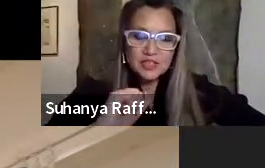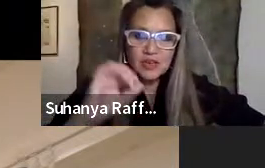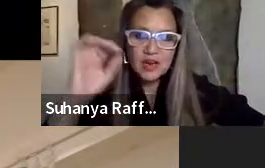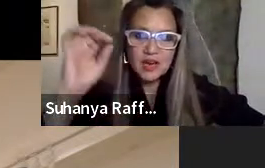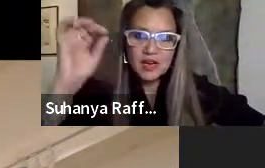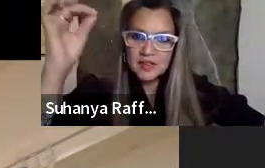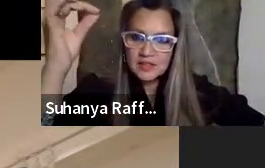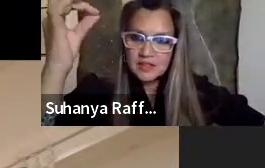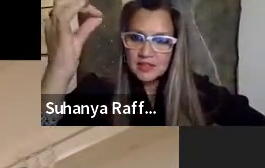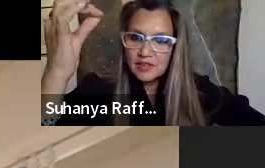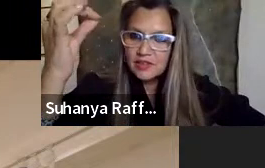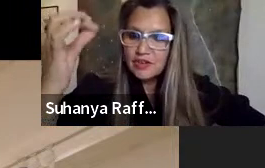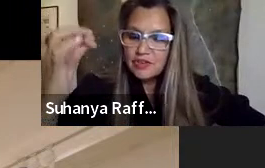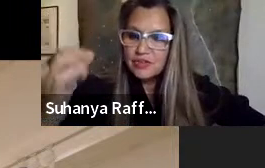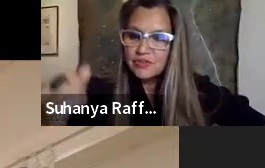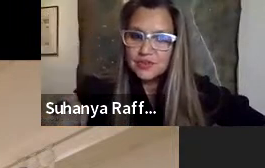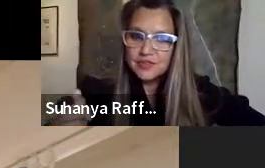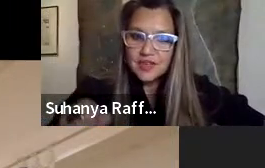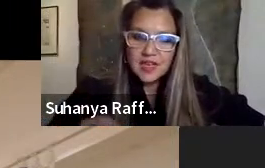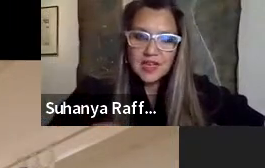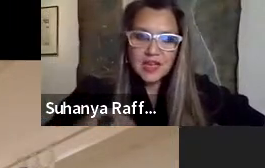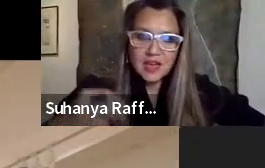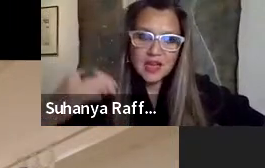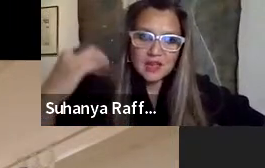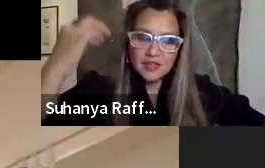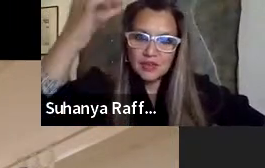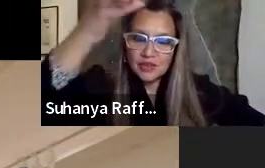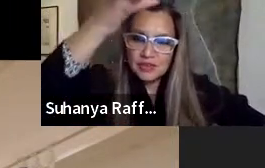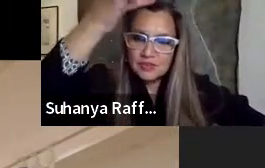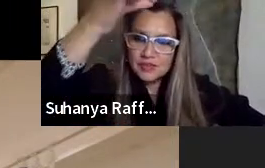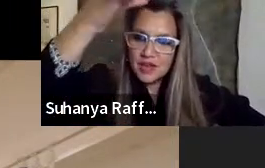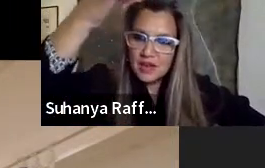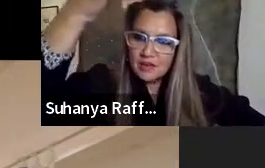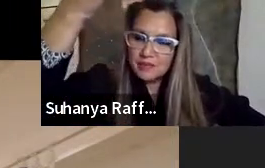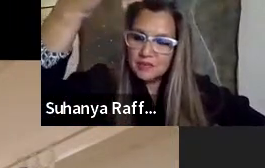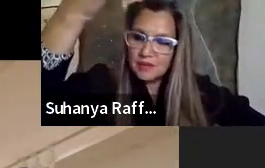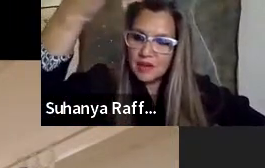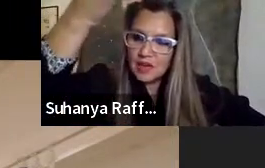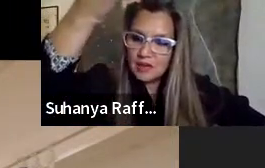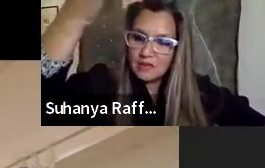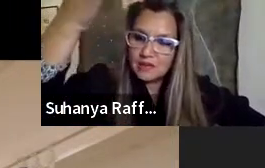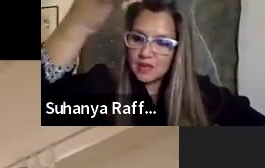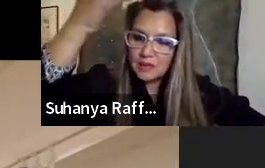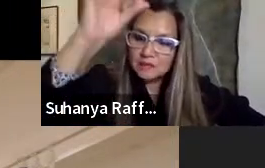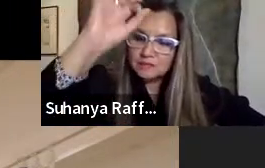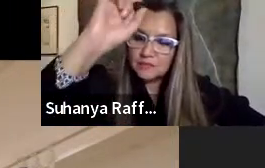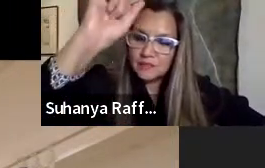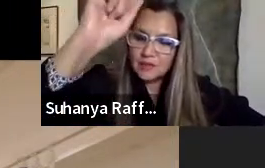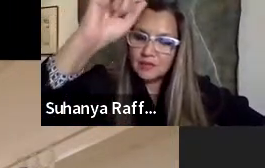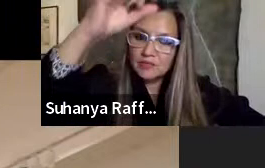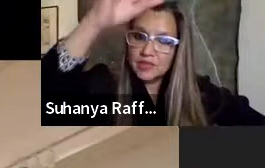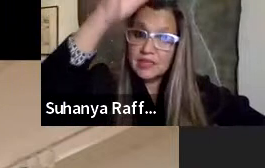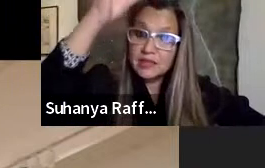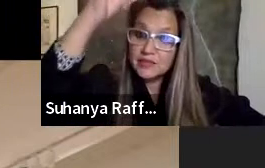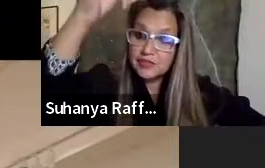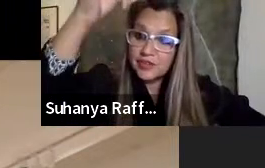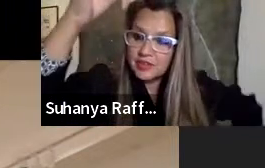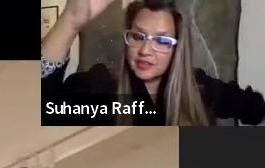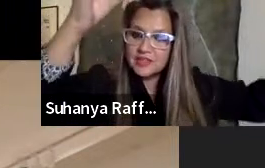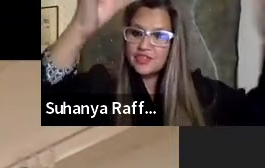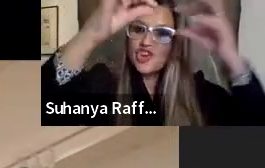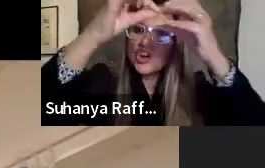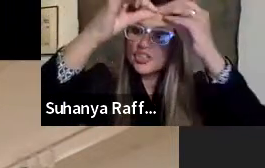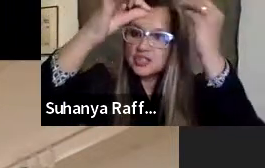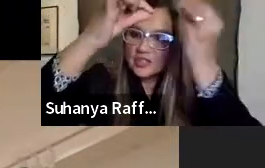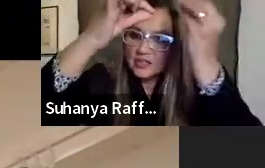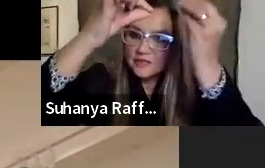on this picture, are these nodules. And the nodules are really a